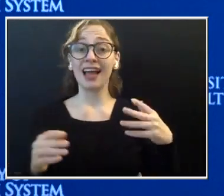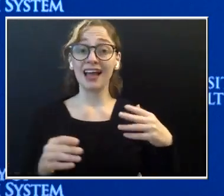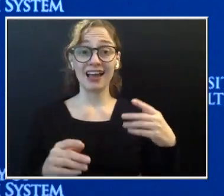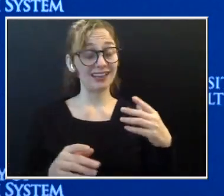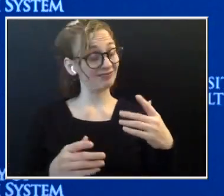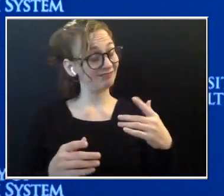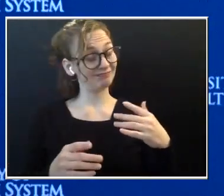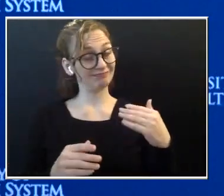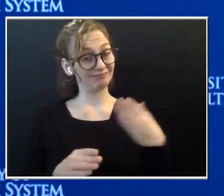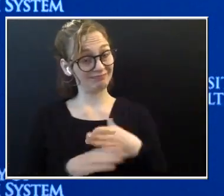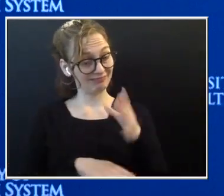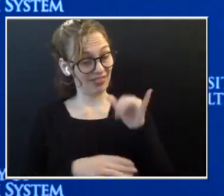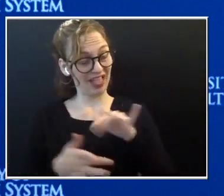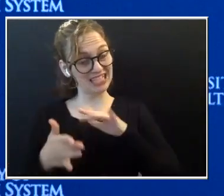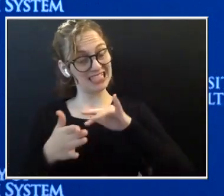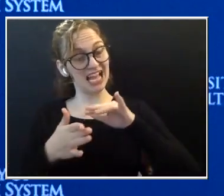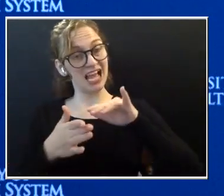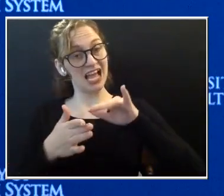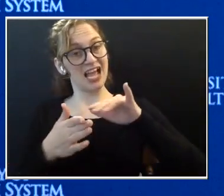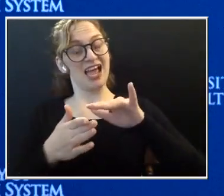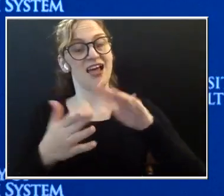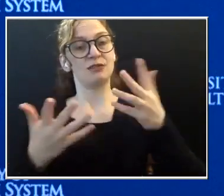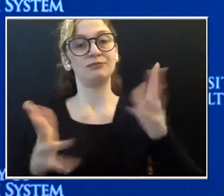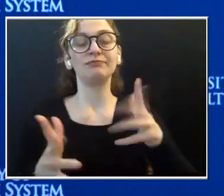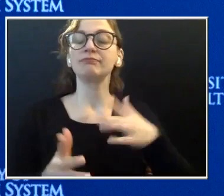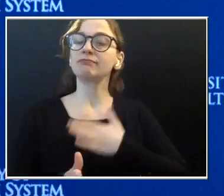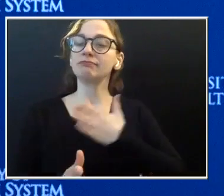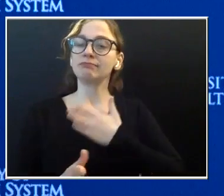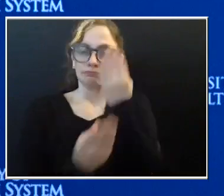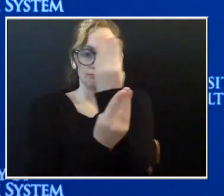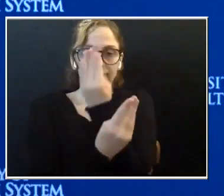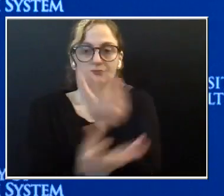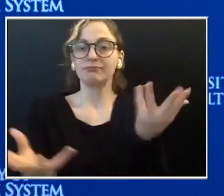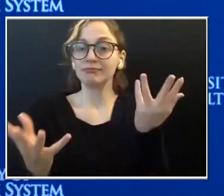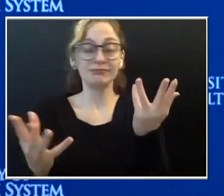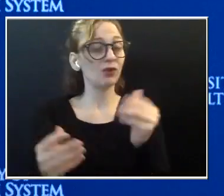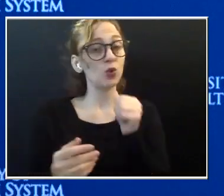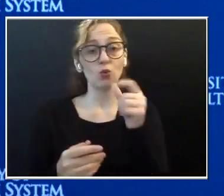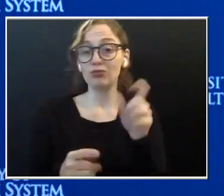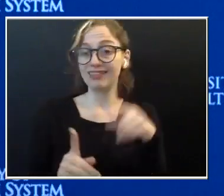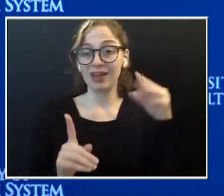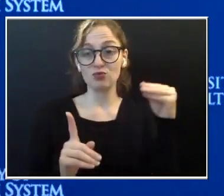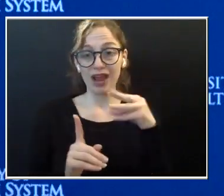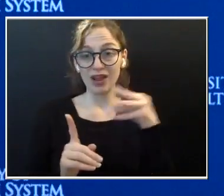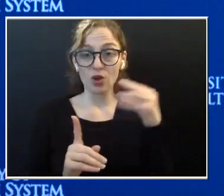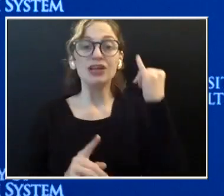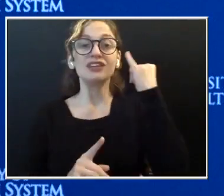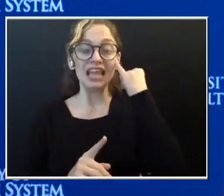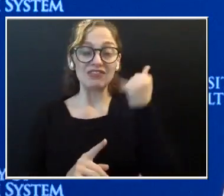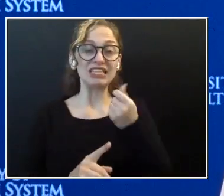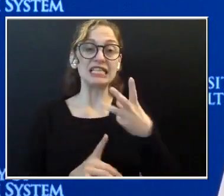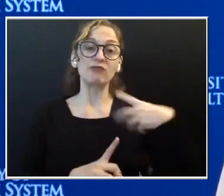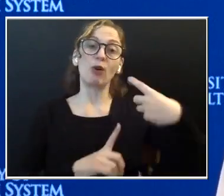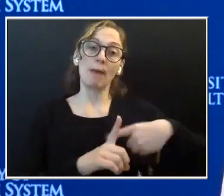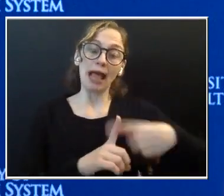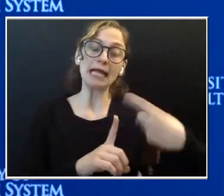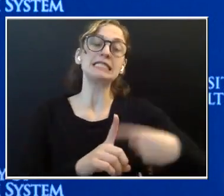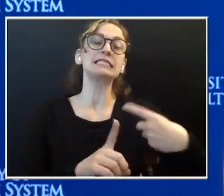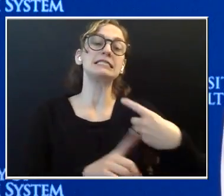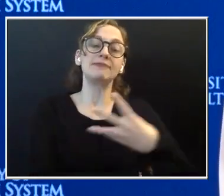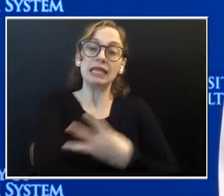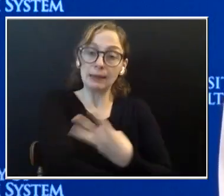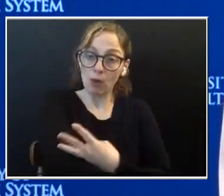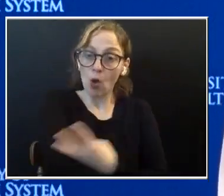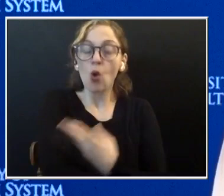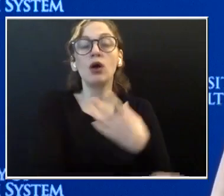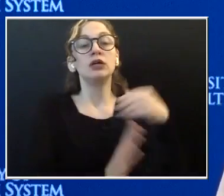you go through several months of chemo, have to go through a surgery and have to heal from that, after that, your lymph